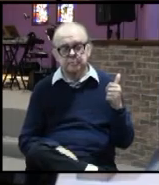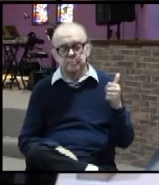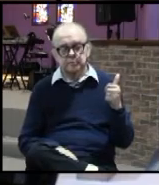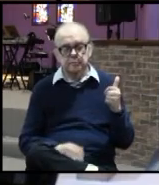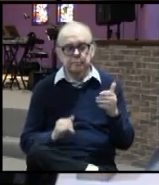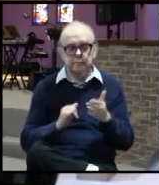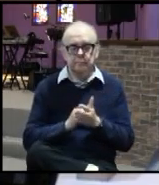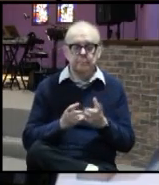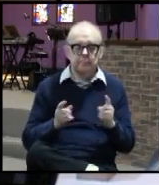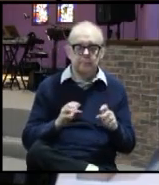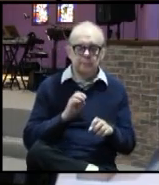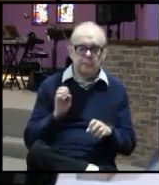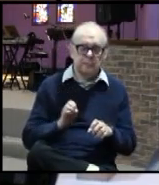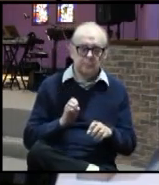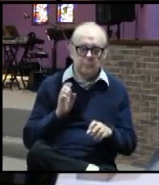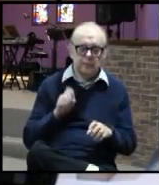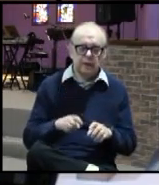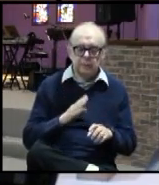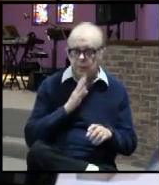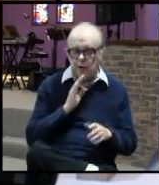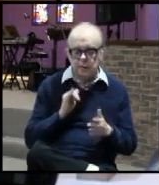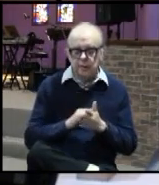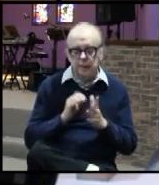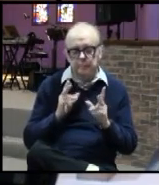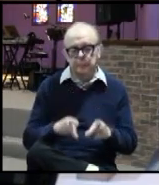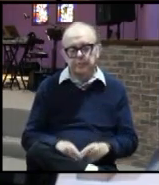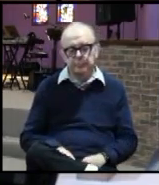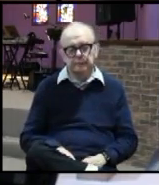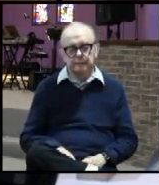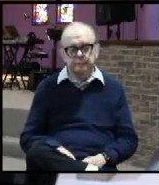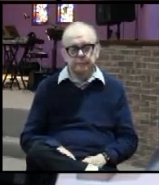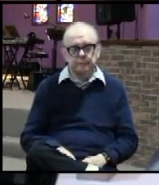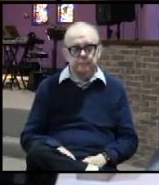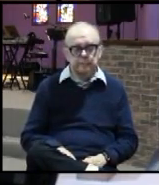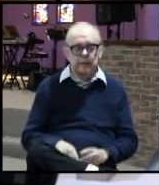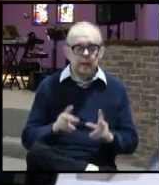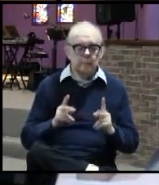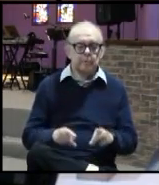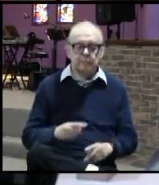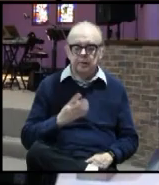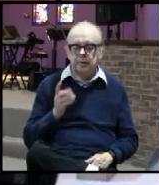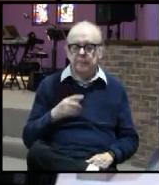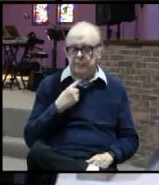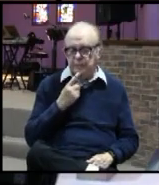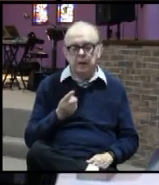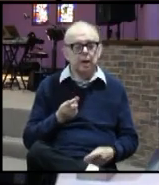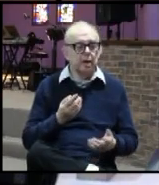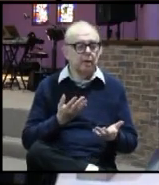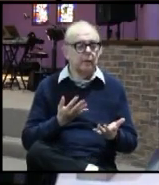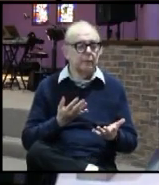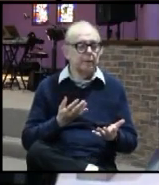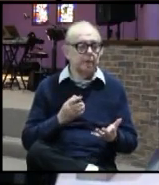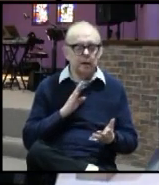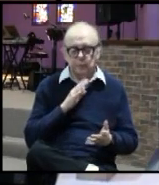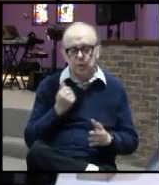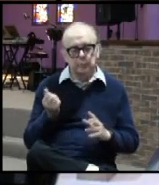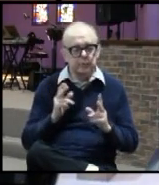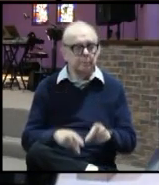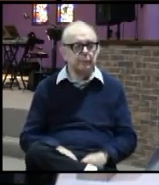That whenever you need to talk to him, he will never say, hold on a minute, I'm talking to someone else. Amen.